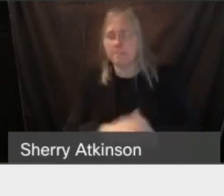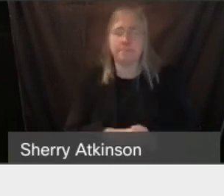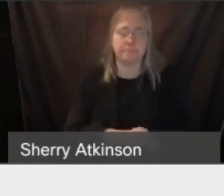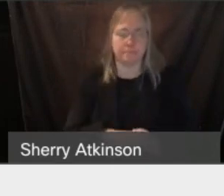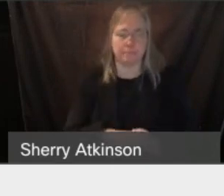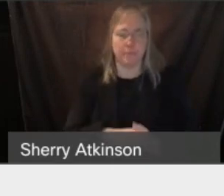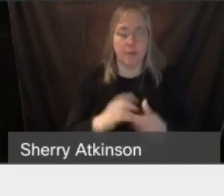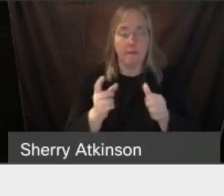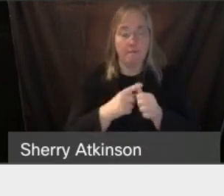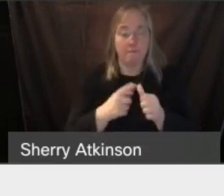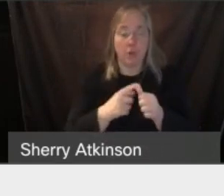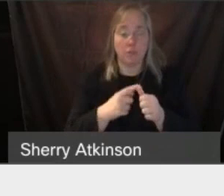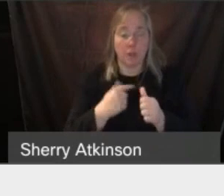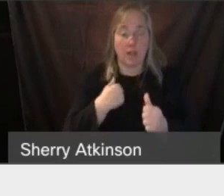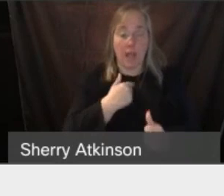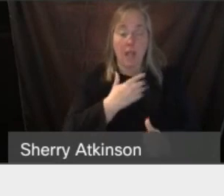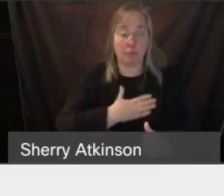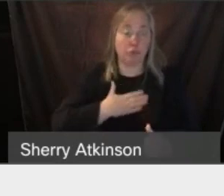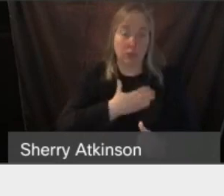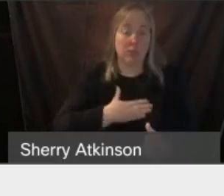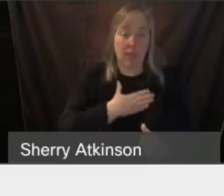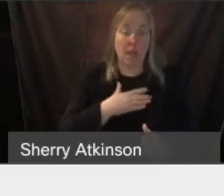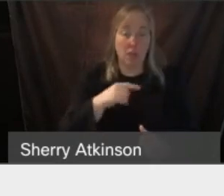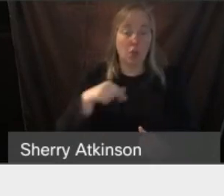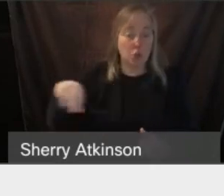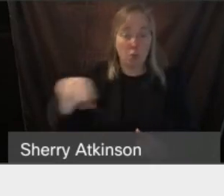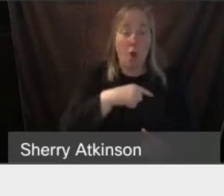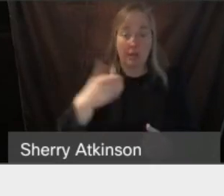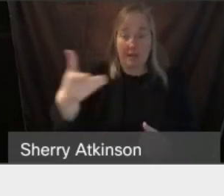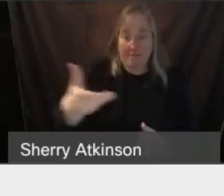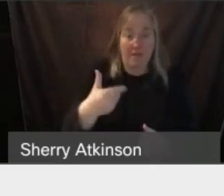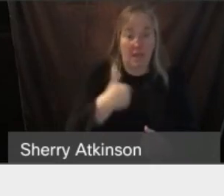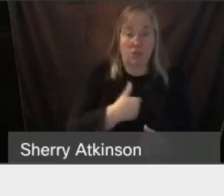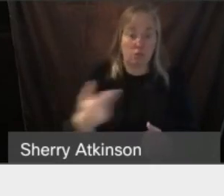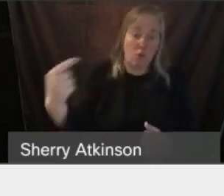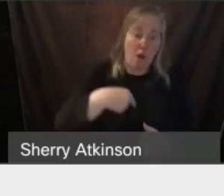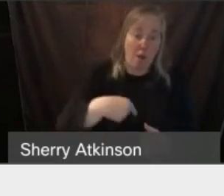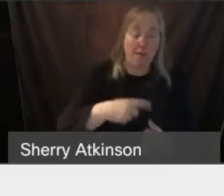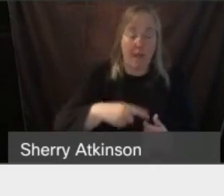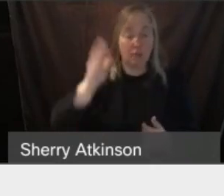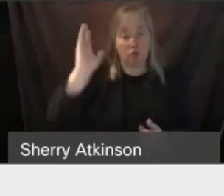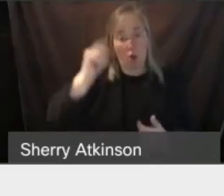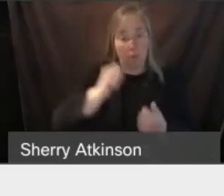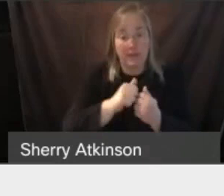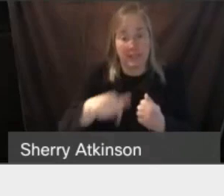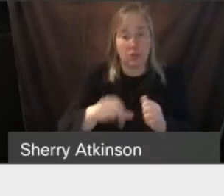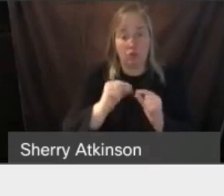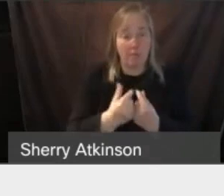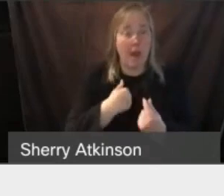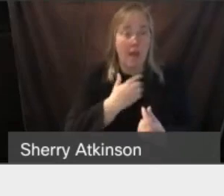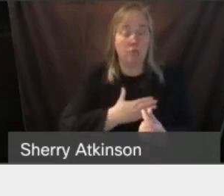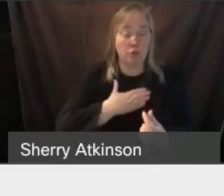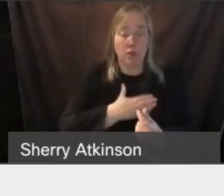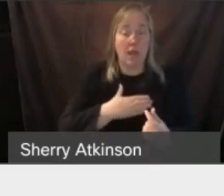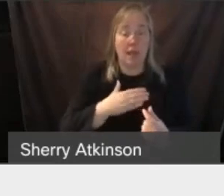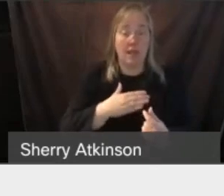I first of all, I appreciate you all asking us to come in and talk to this group. I appreciate the challenges